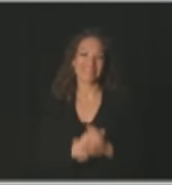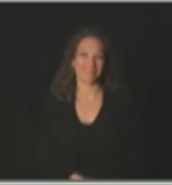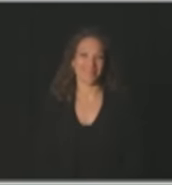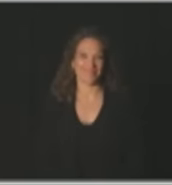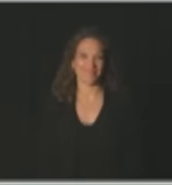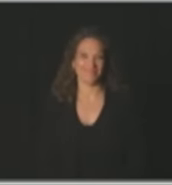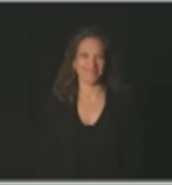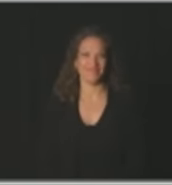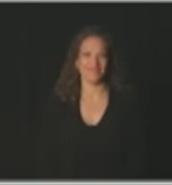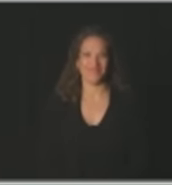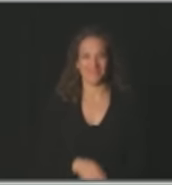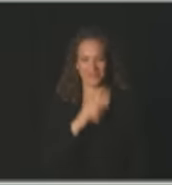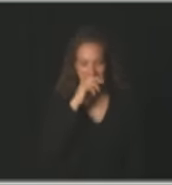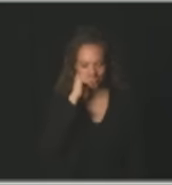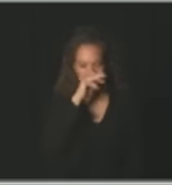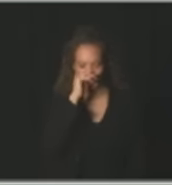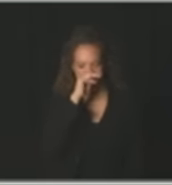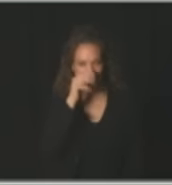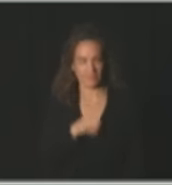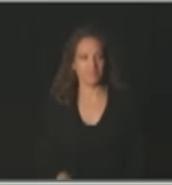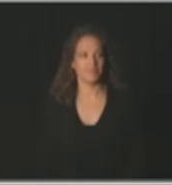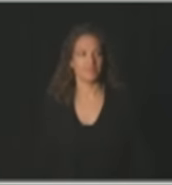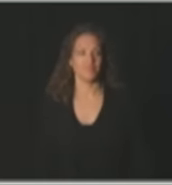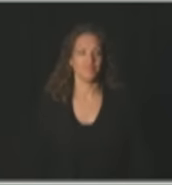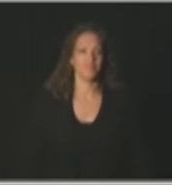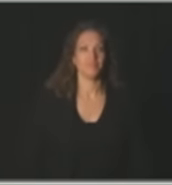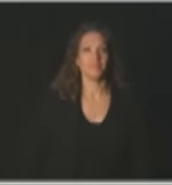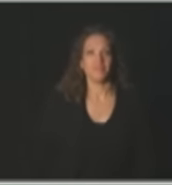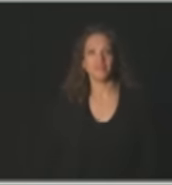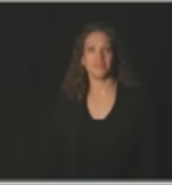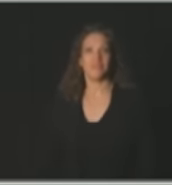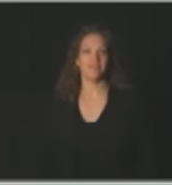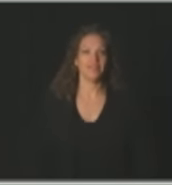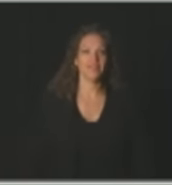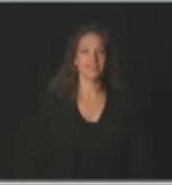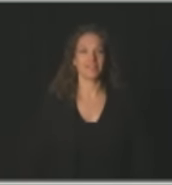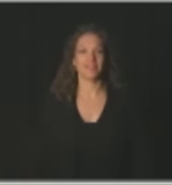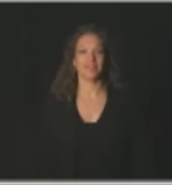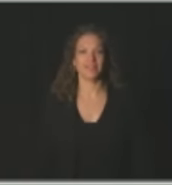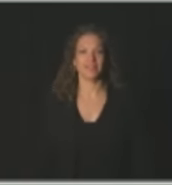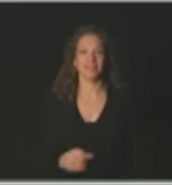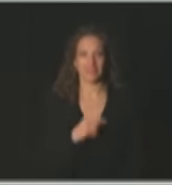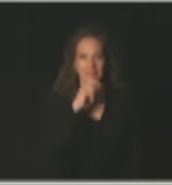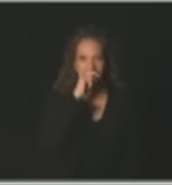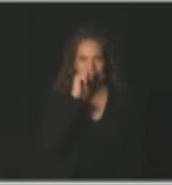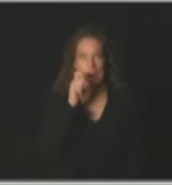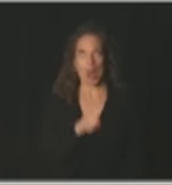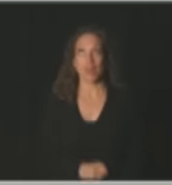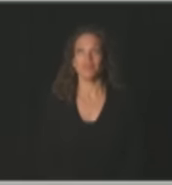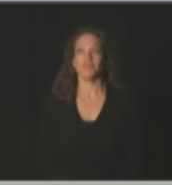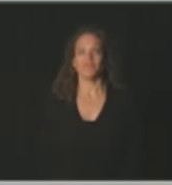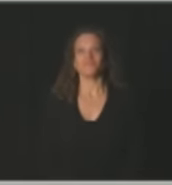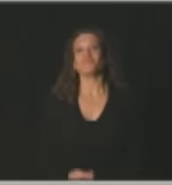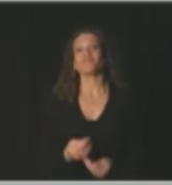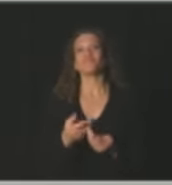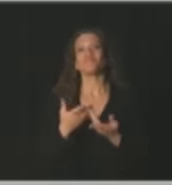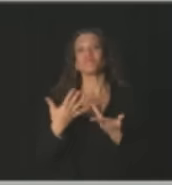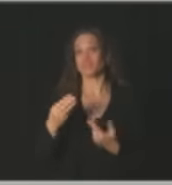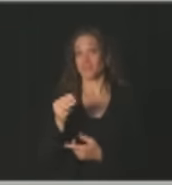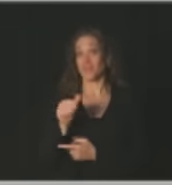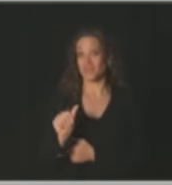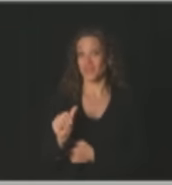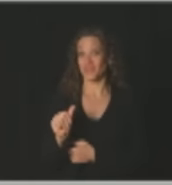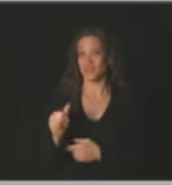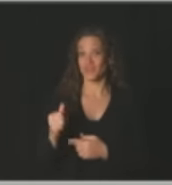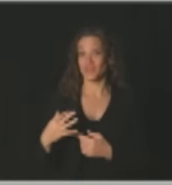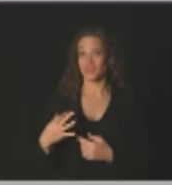The The master's graduates will be individually recognized